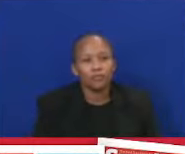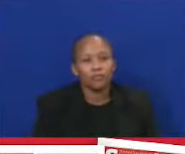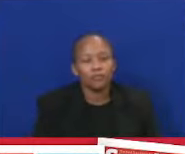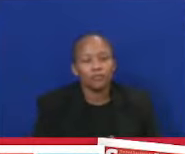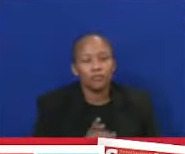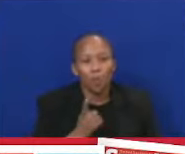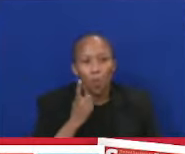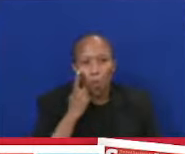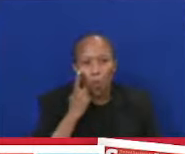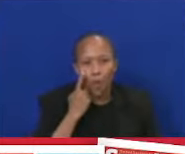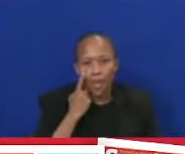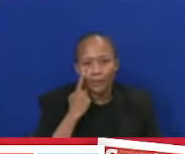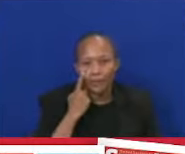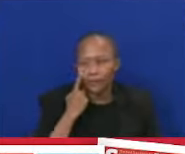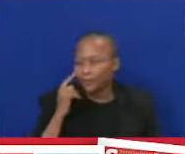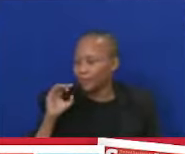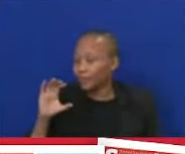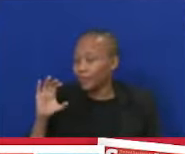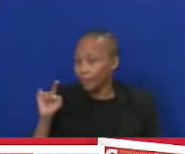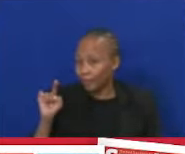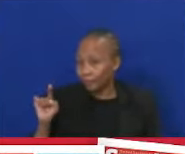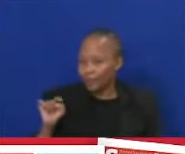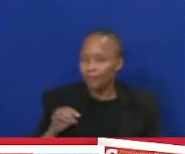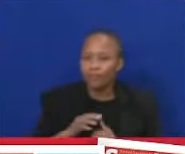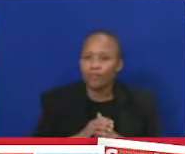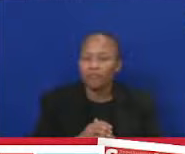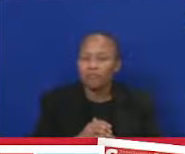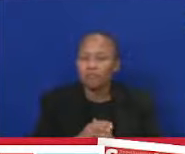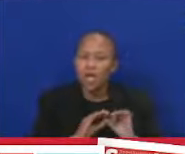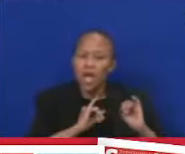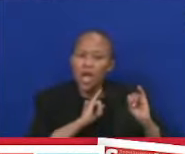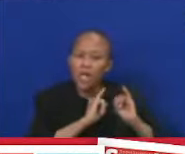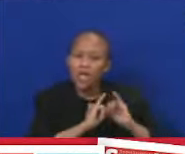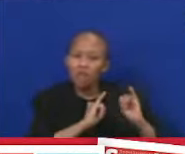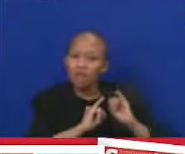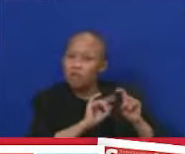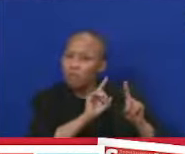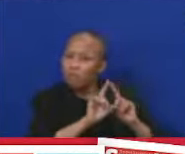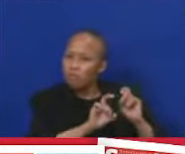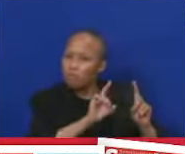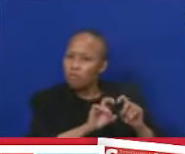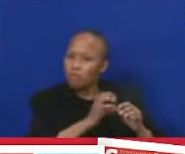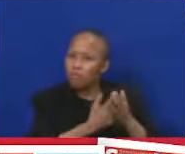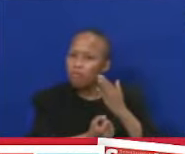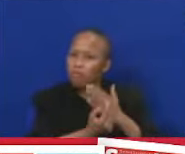how was this interview conducted, and was it recorded, perhaps?